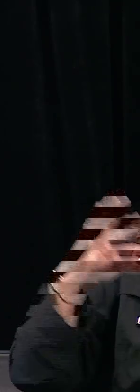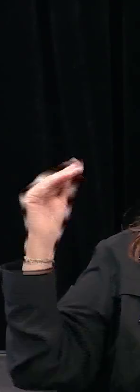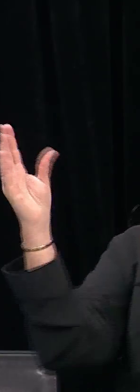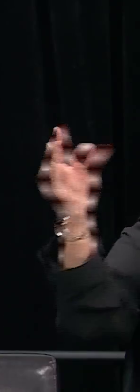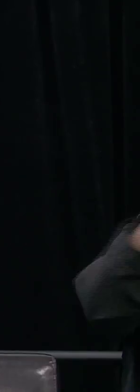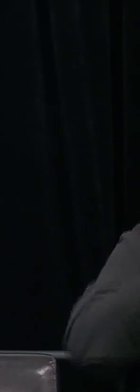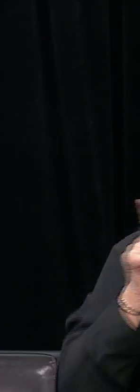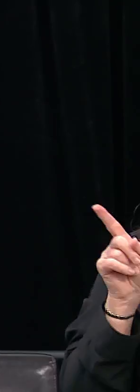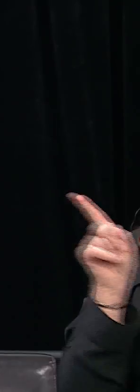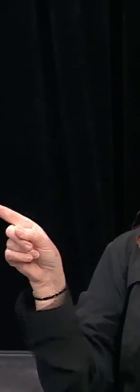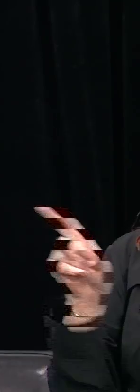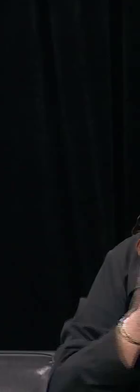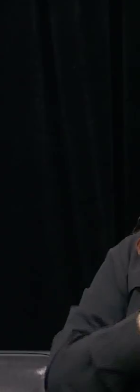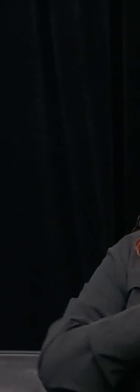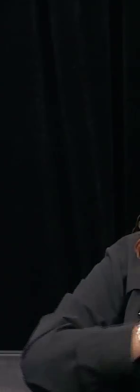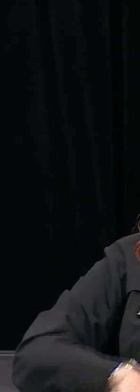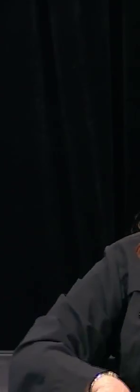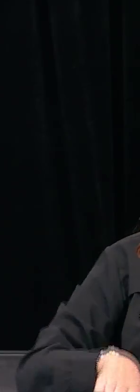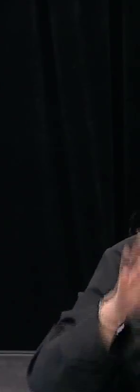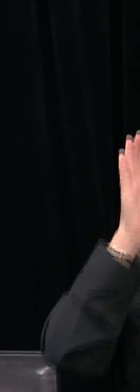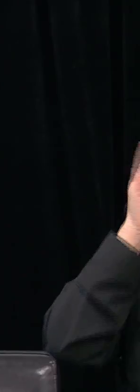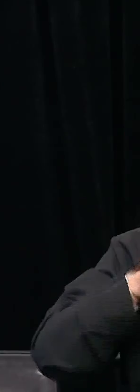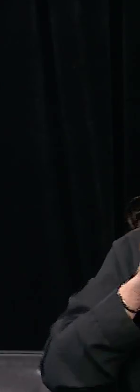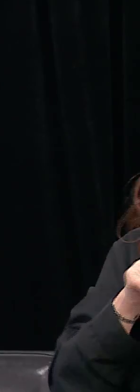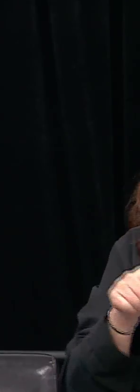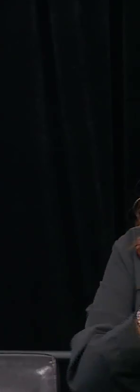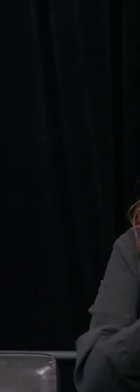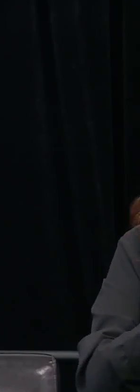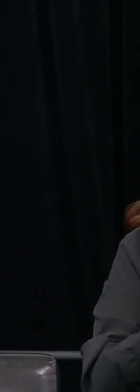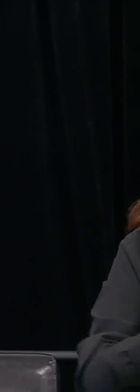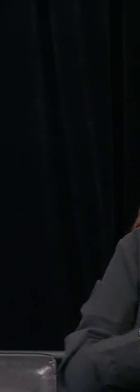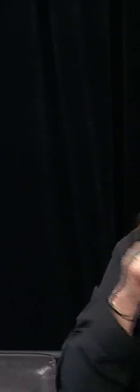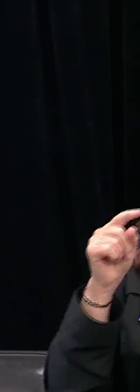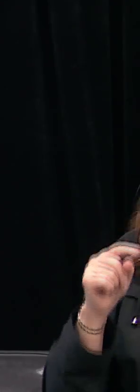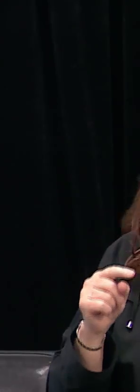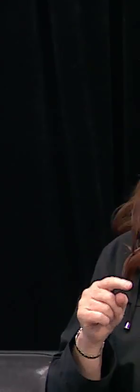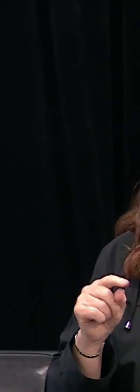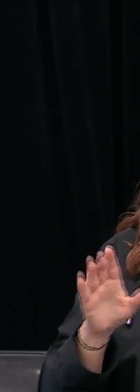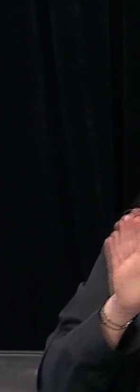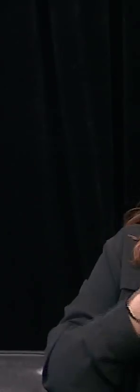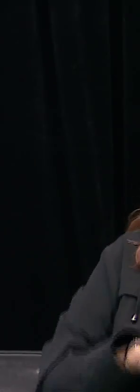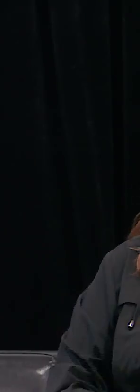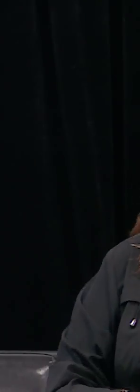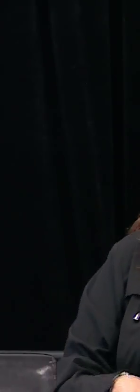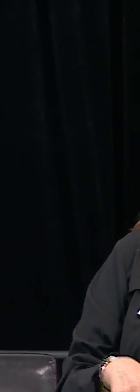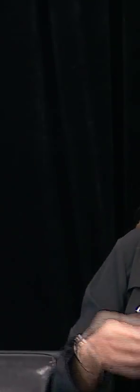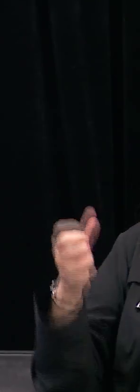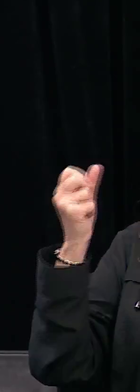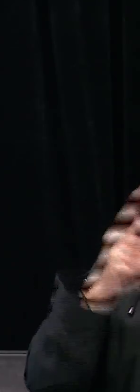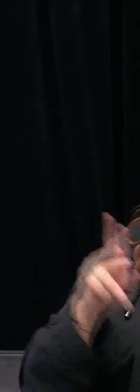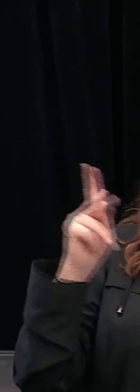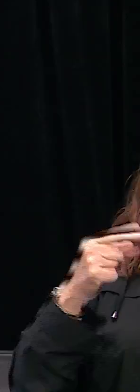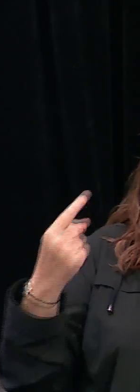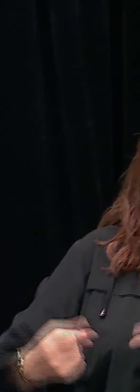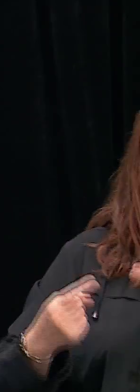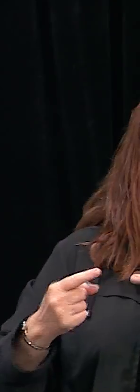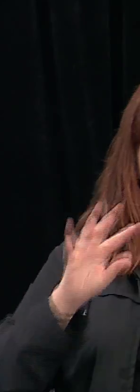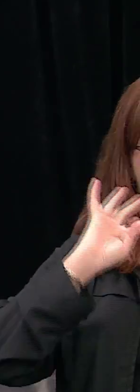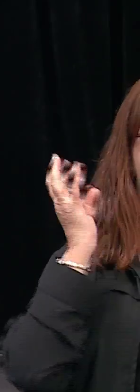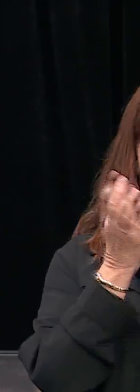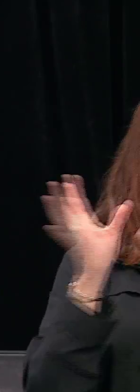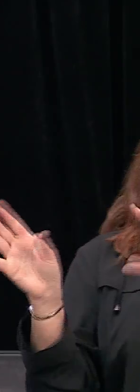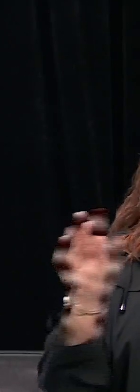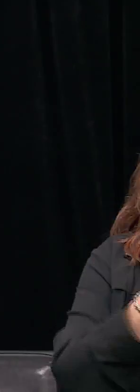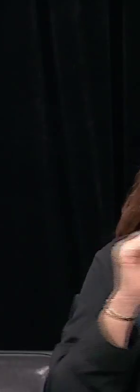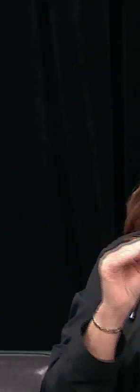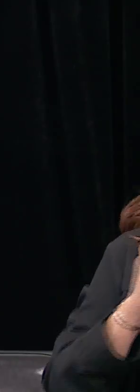about. 400 million people, 5% of the world population, has this problem, group conversations. And